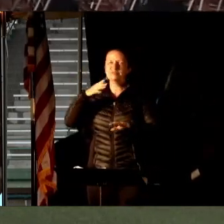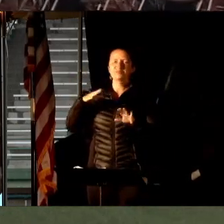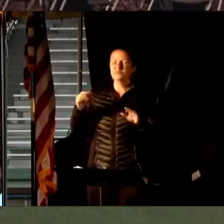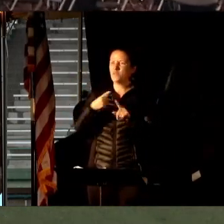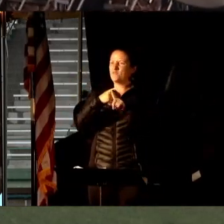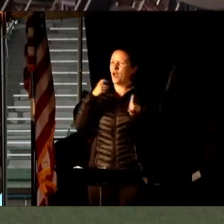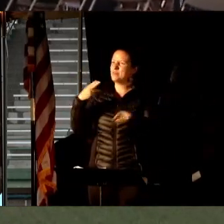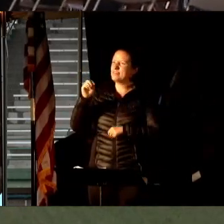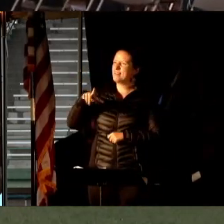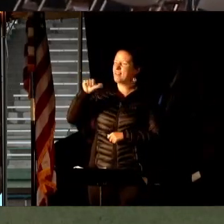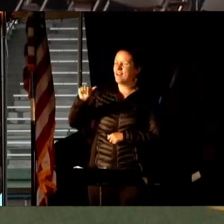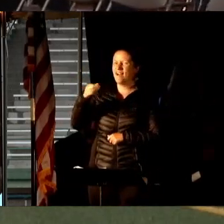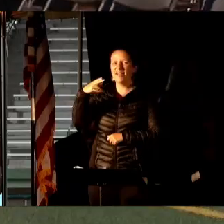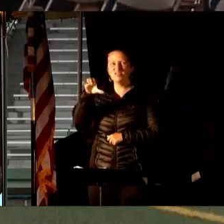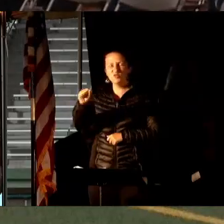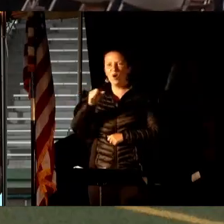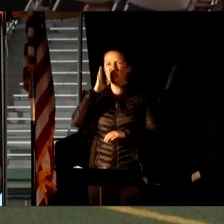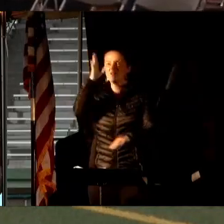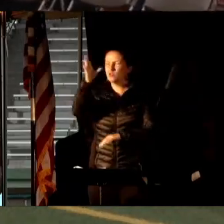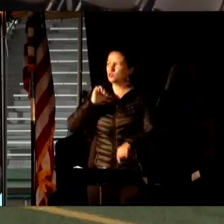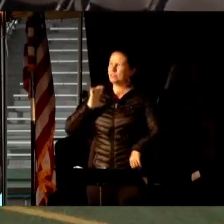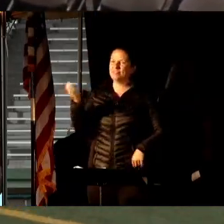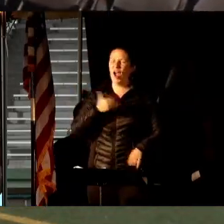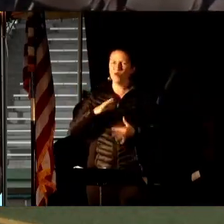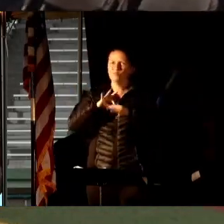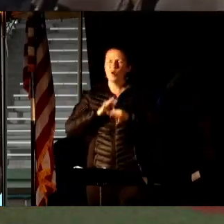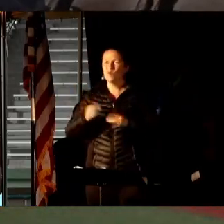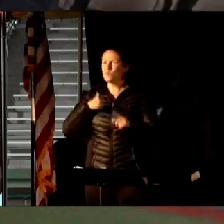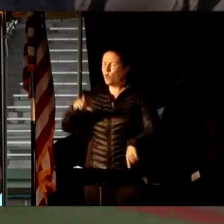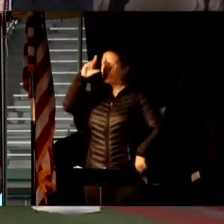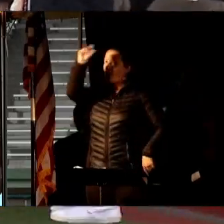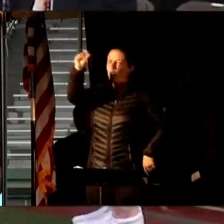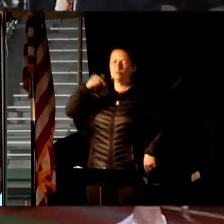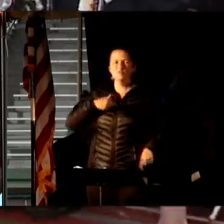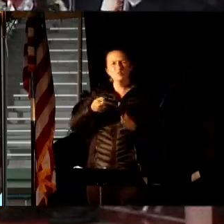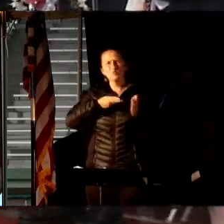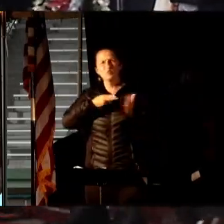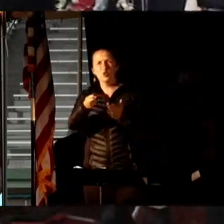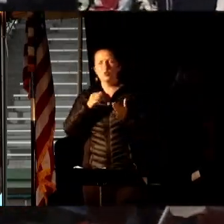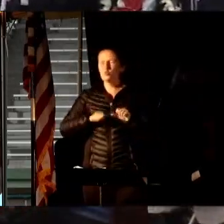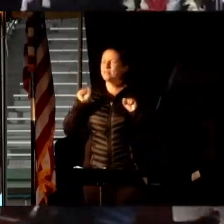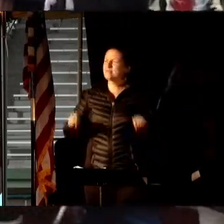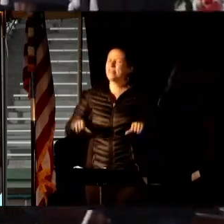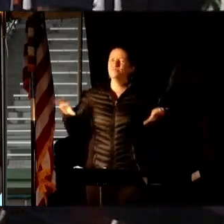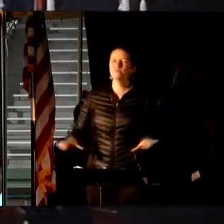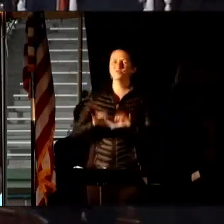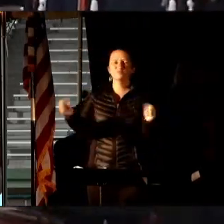High School and the future is ours. We're bright, we're true, there's nothing we can't do.